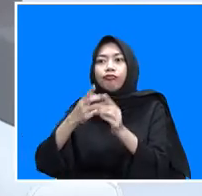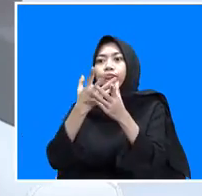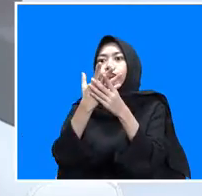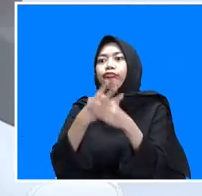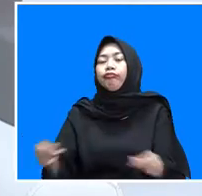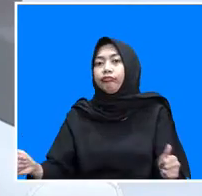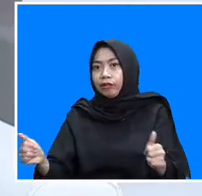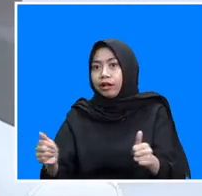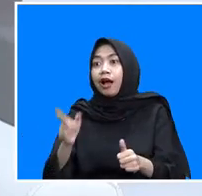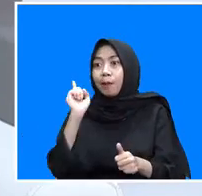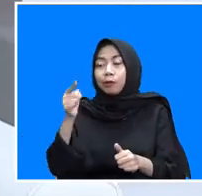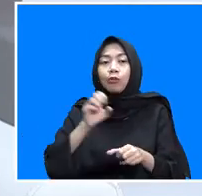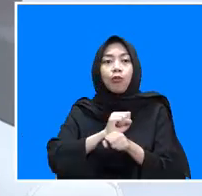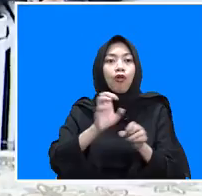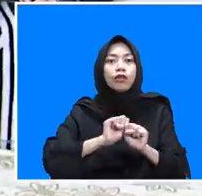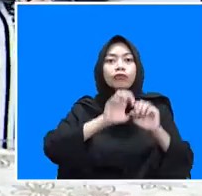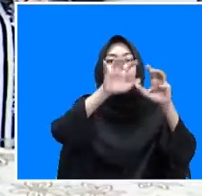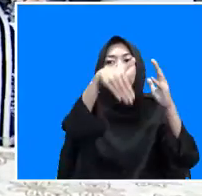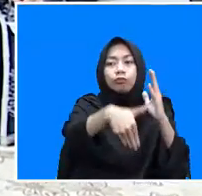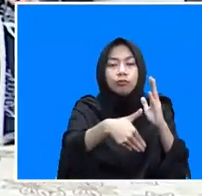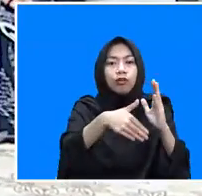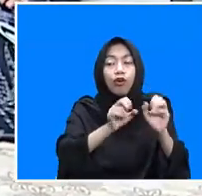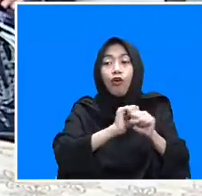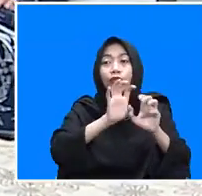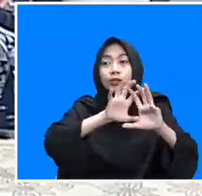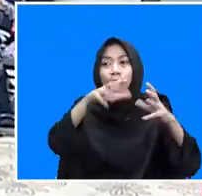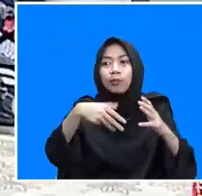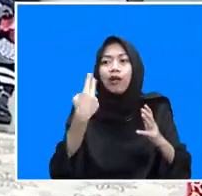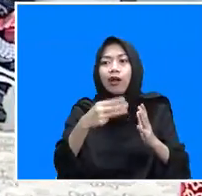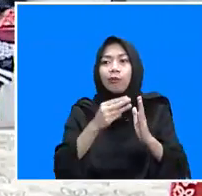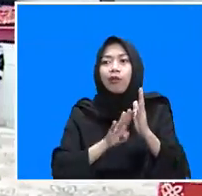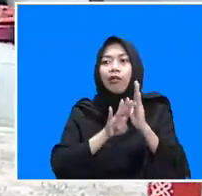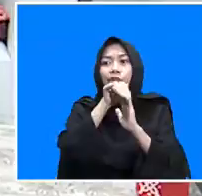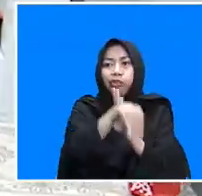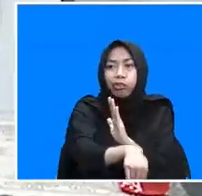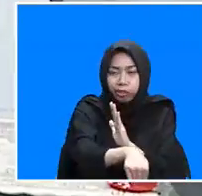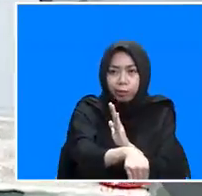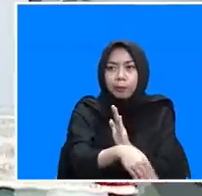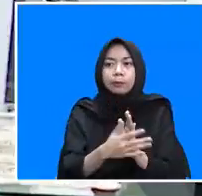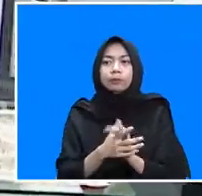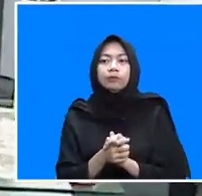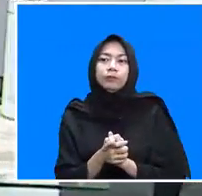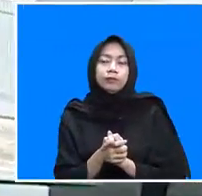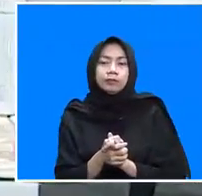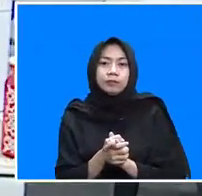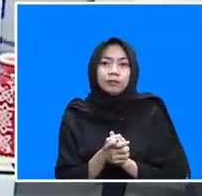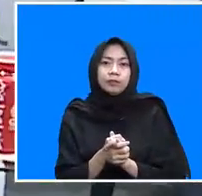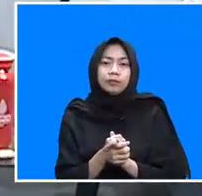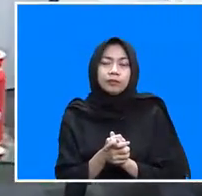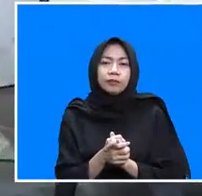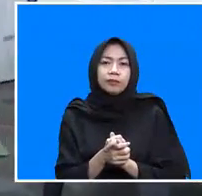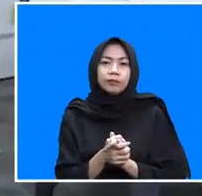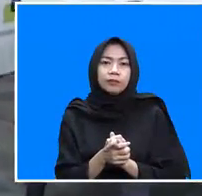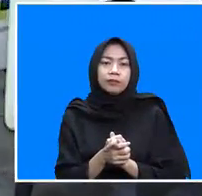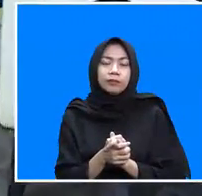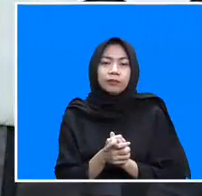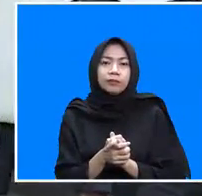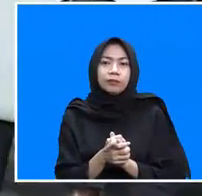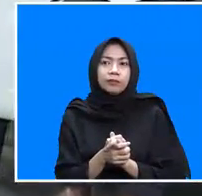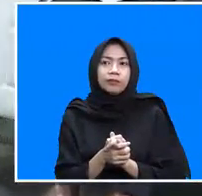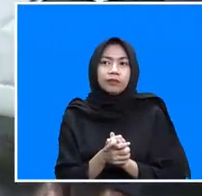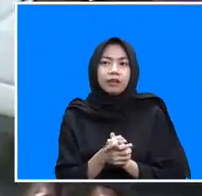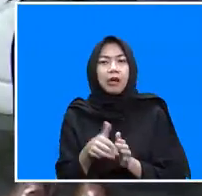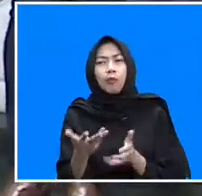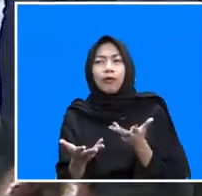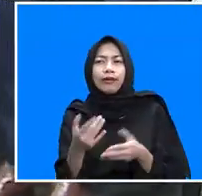of the COVID-19 pandemic related school closures. So if you think of just the magnitude of that figure,